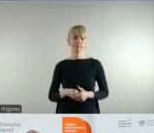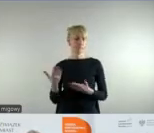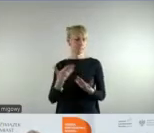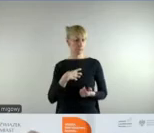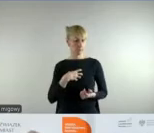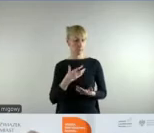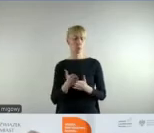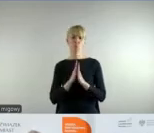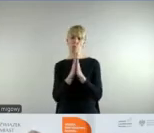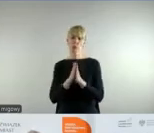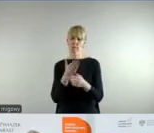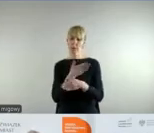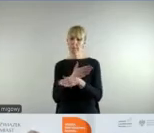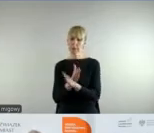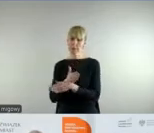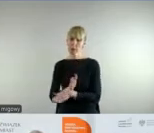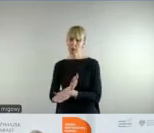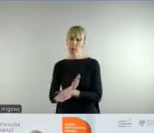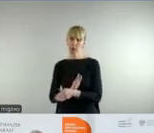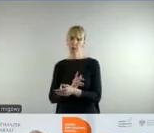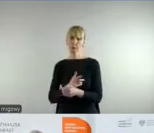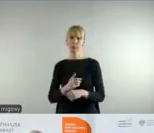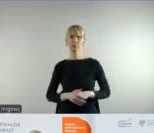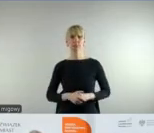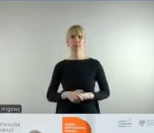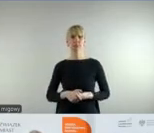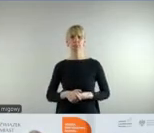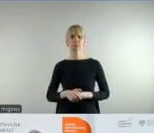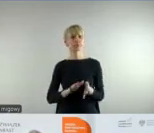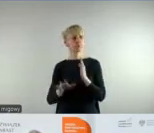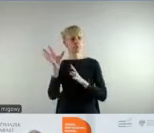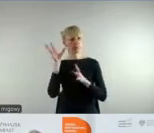but we'd like you to share with us